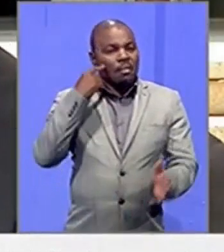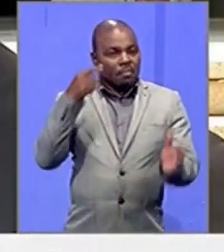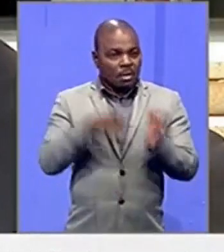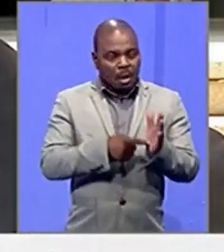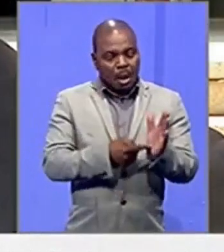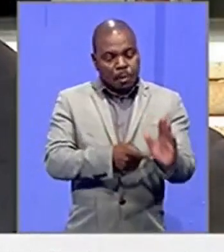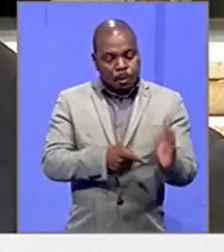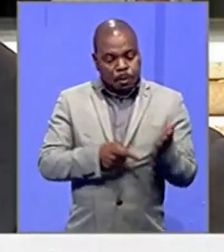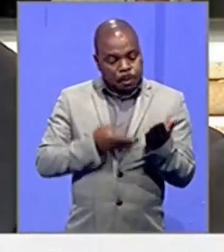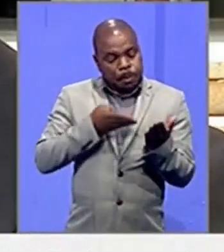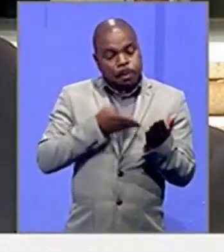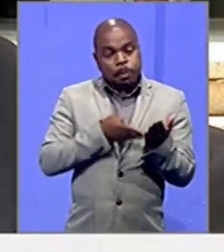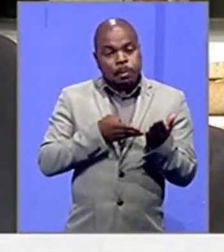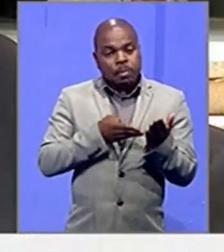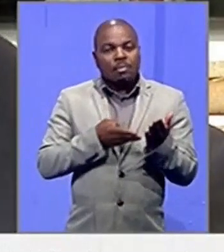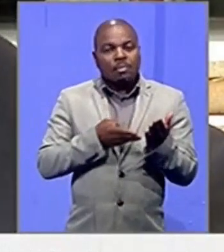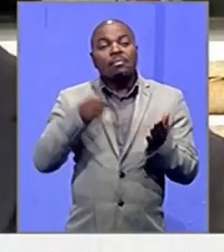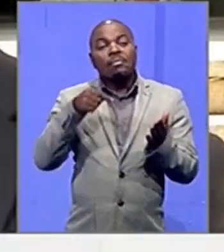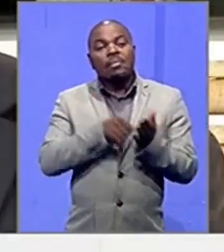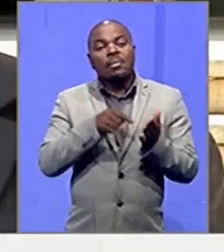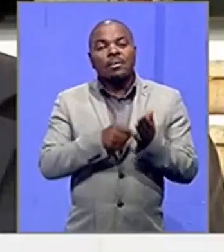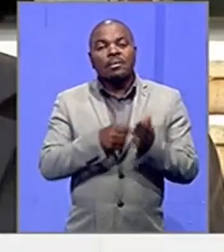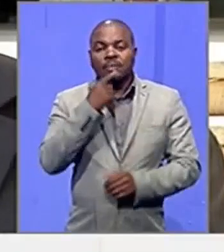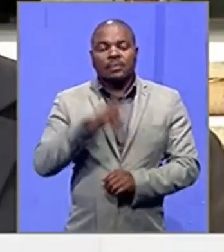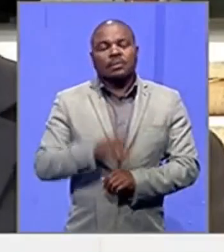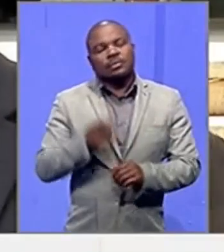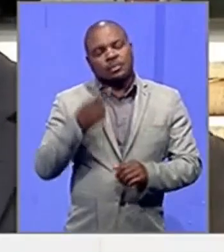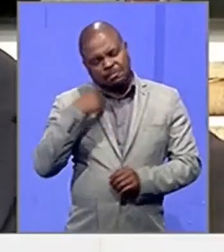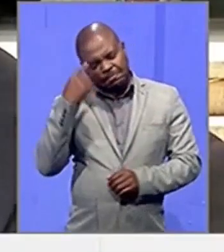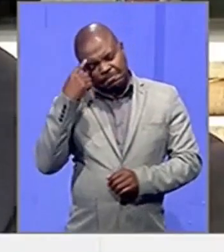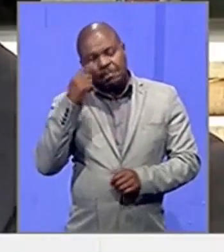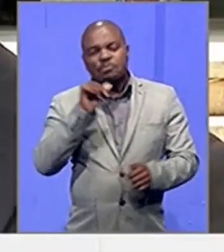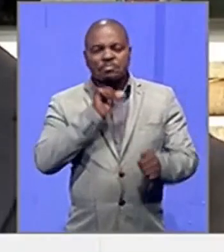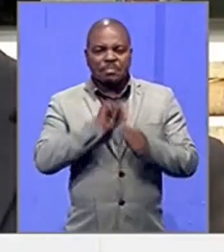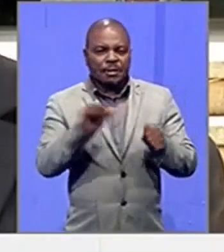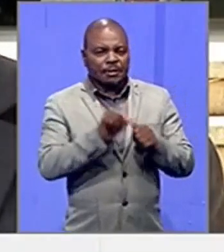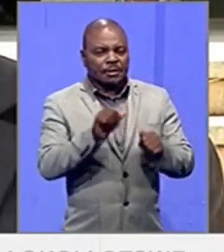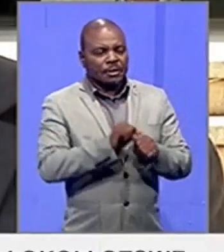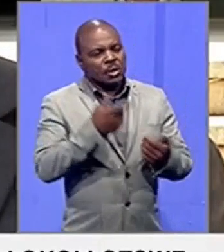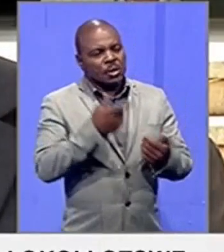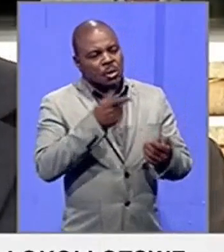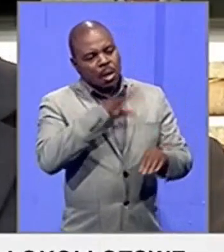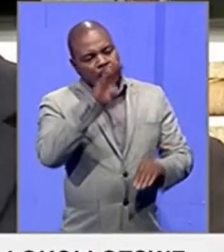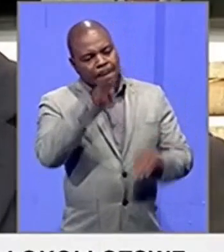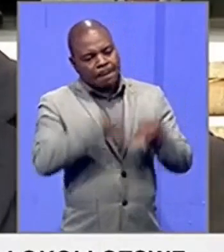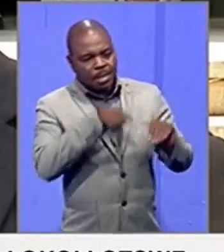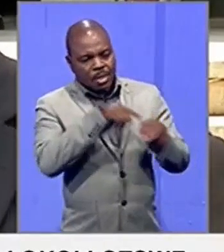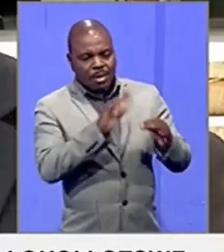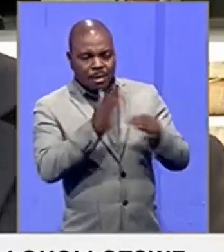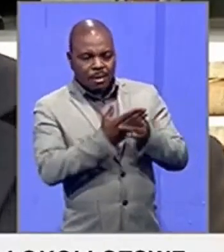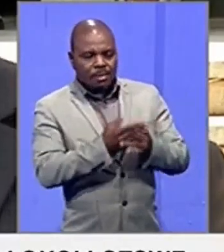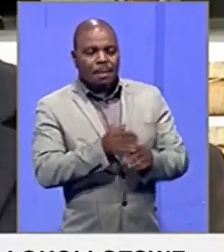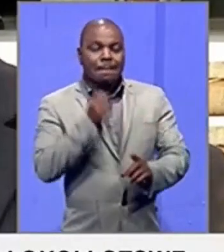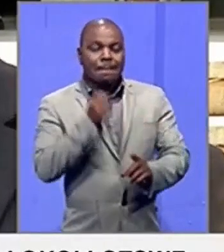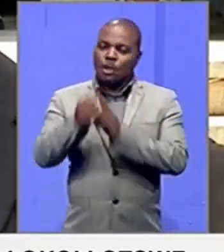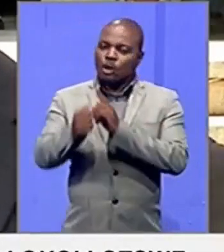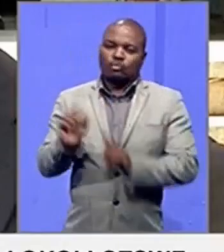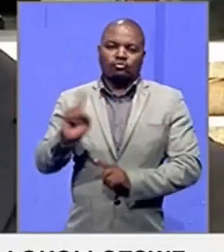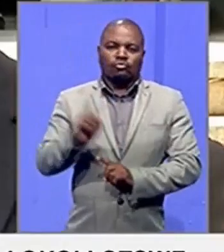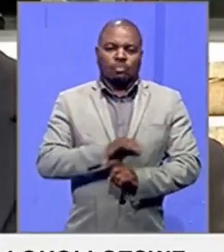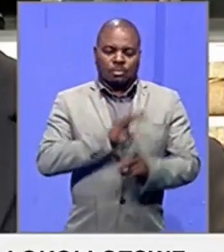pela rona be ile gore ka baka la bona re nkile qeto ya gore a re sa tlotse re mo charge ka tatofatso ya murder. Ke ka gone